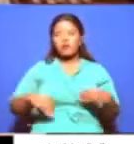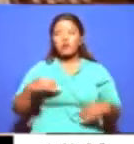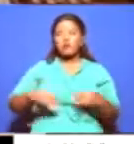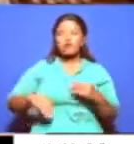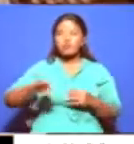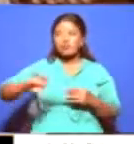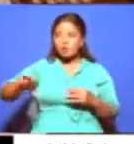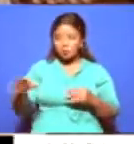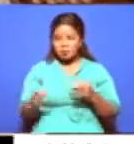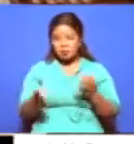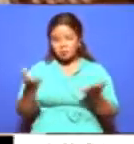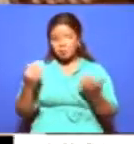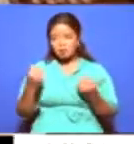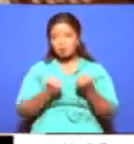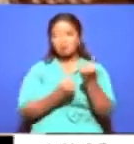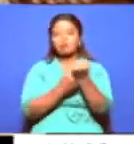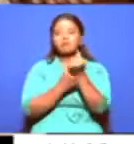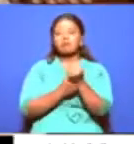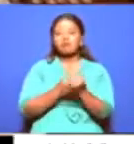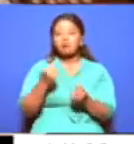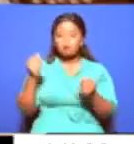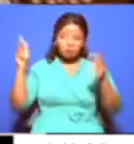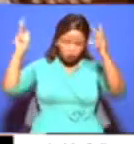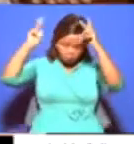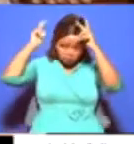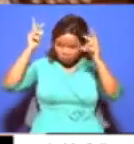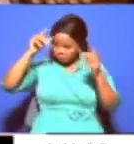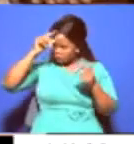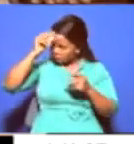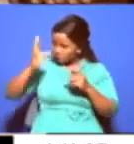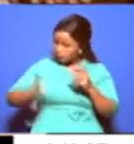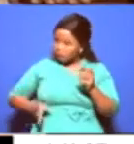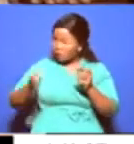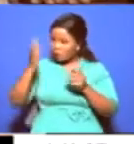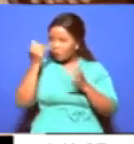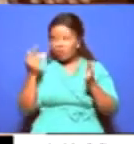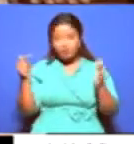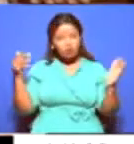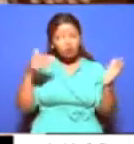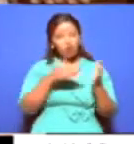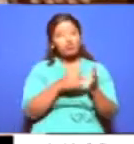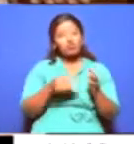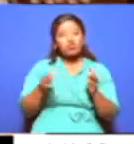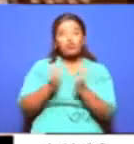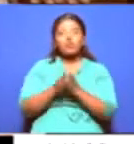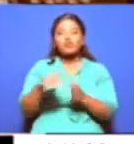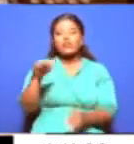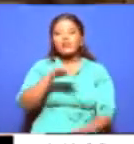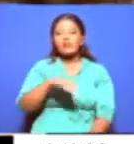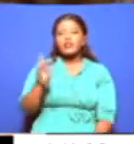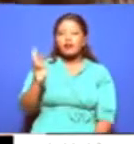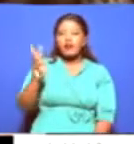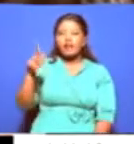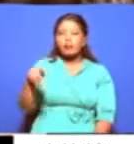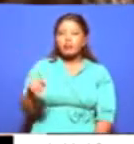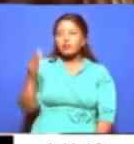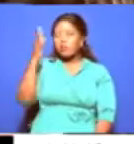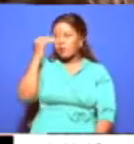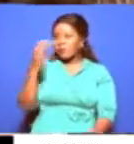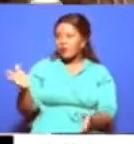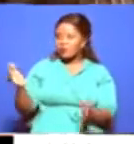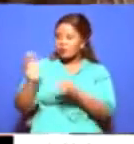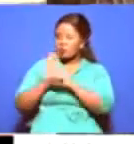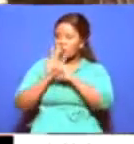Kakamega Governor Wycliffe of Paranya for allegedly colluding with area member of parliament Geoffrey Omuse to undermine